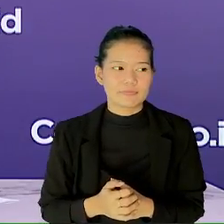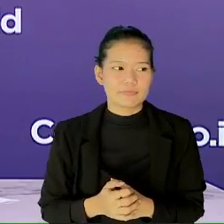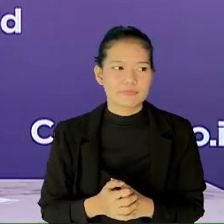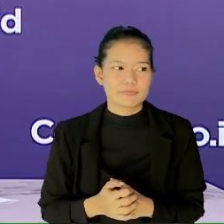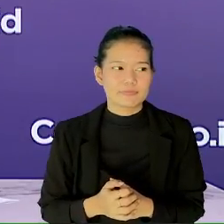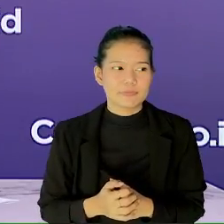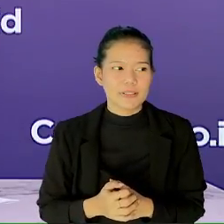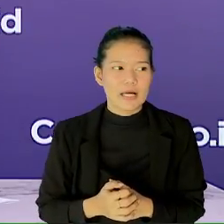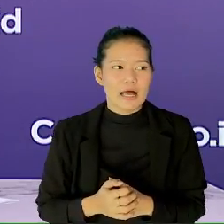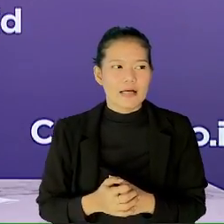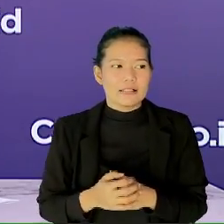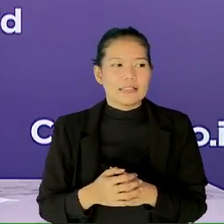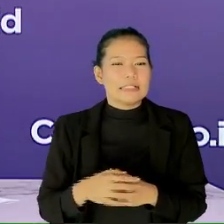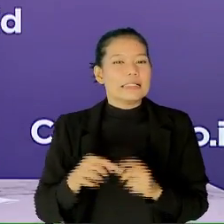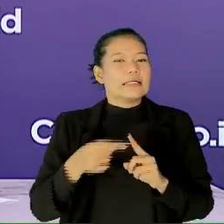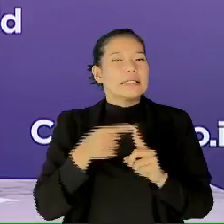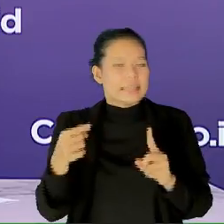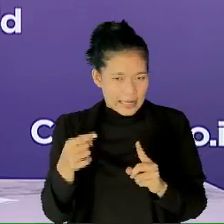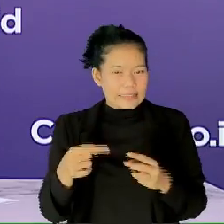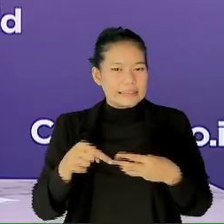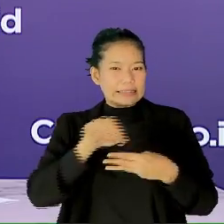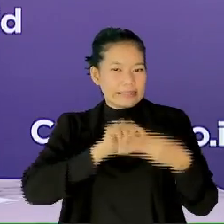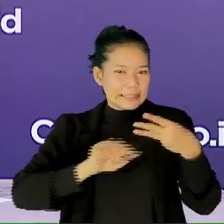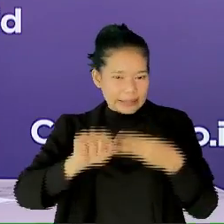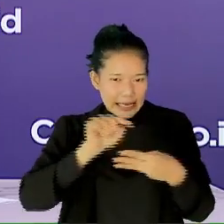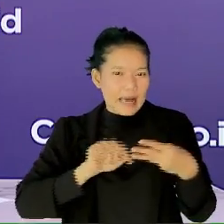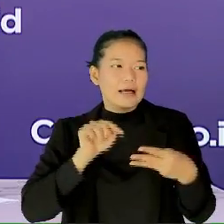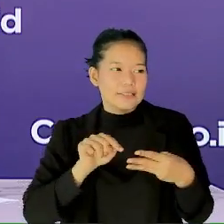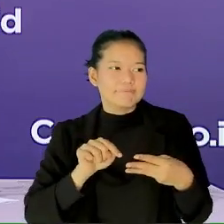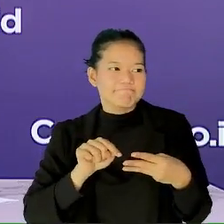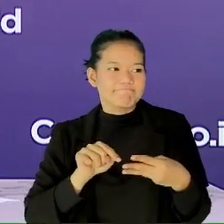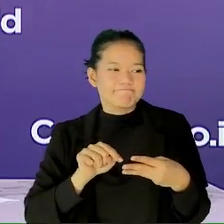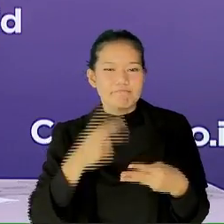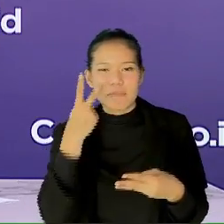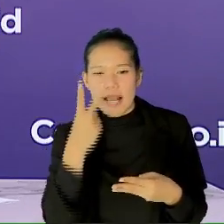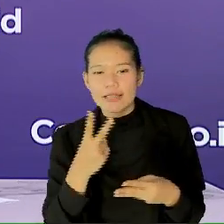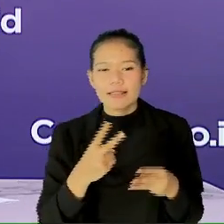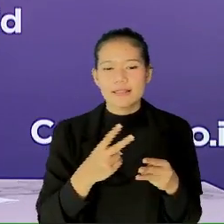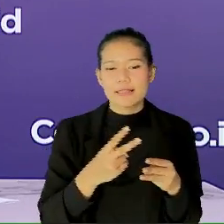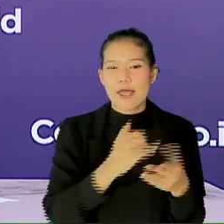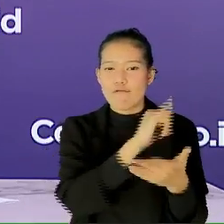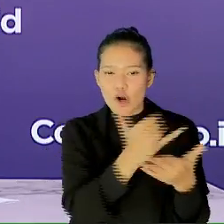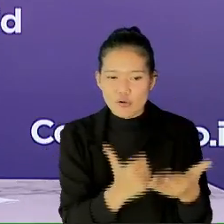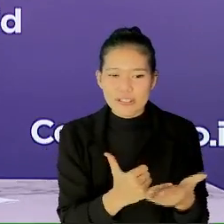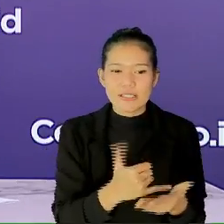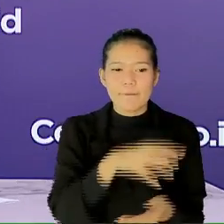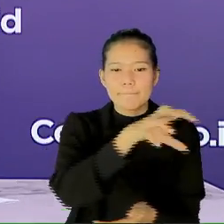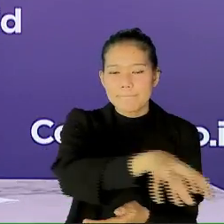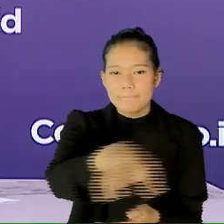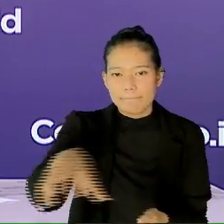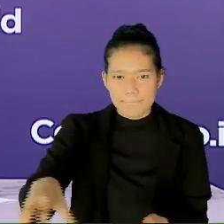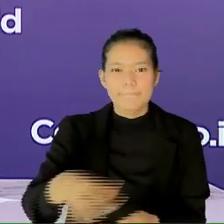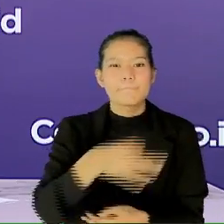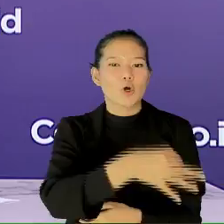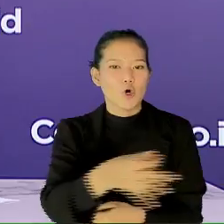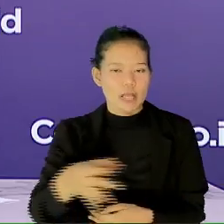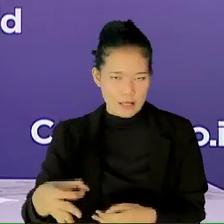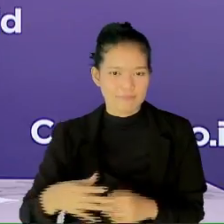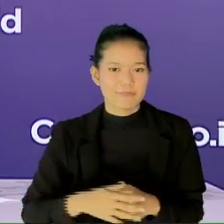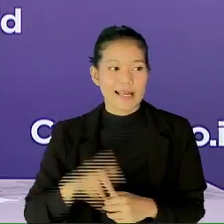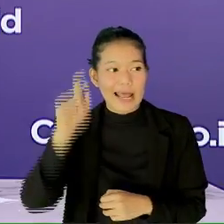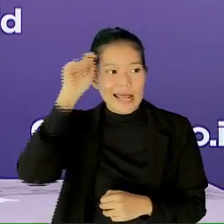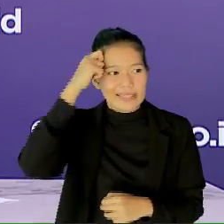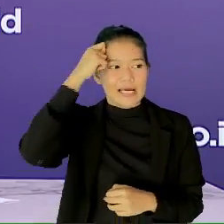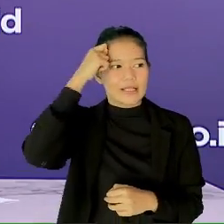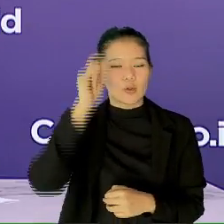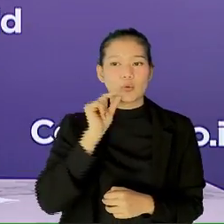will determine restrictions level in each district or cities. And finally, we must also keep in mind